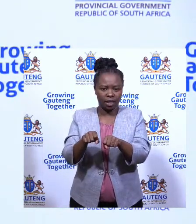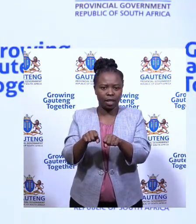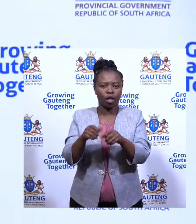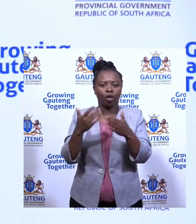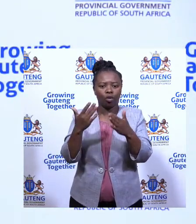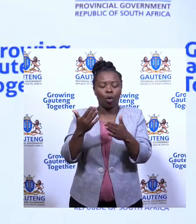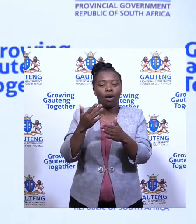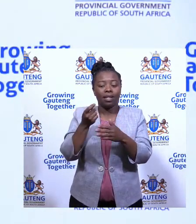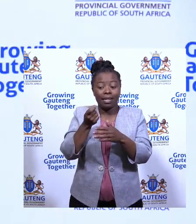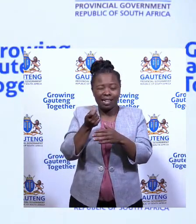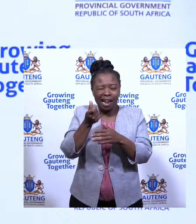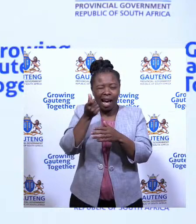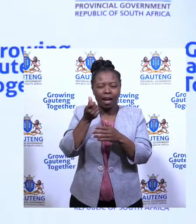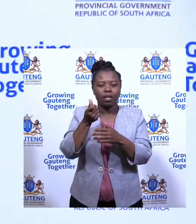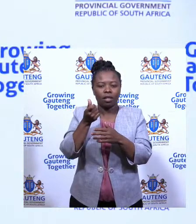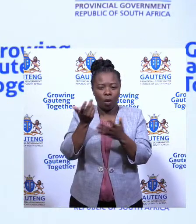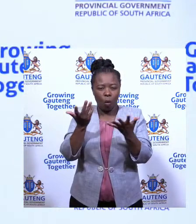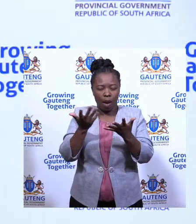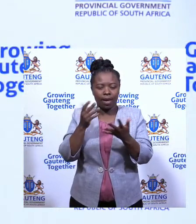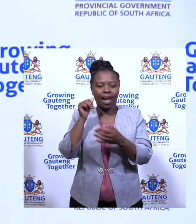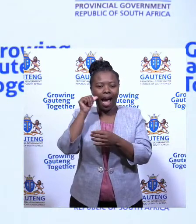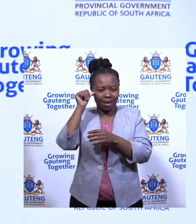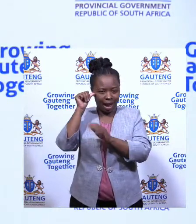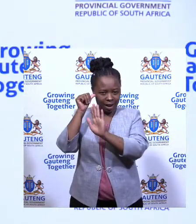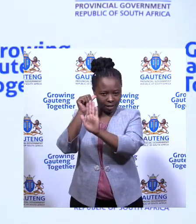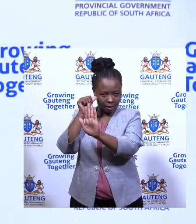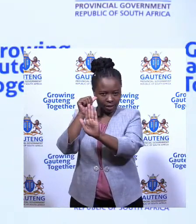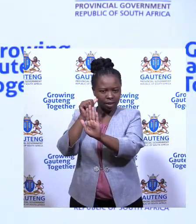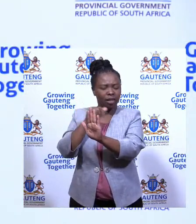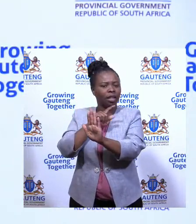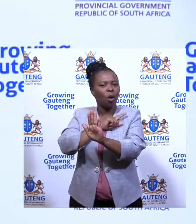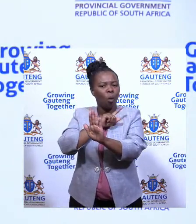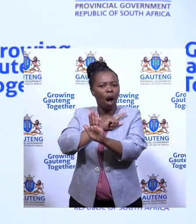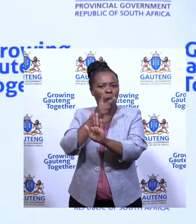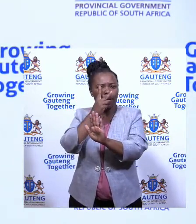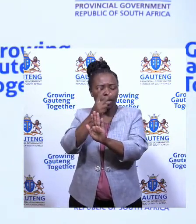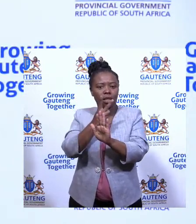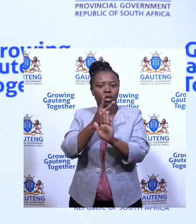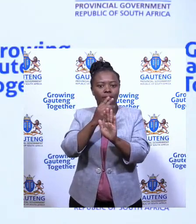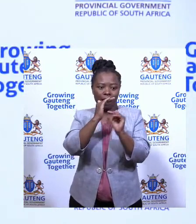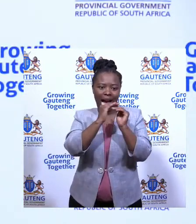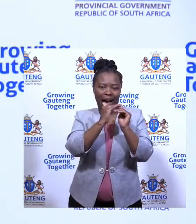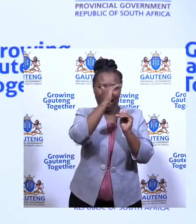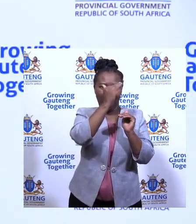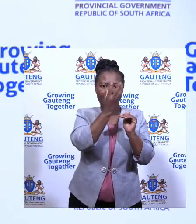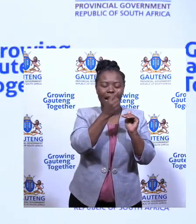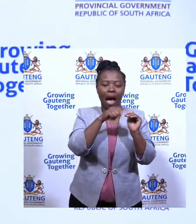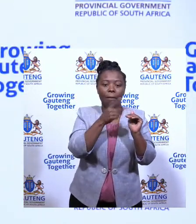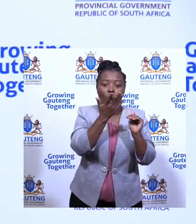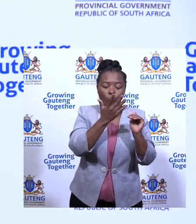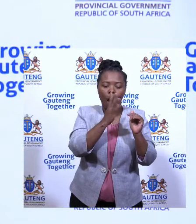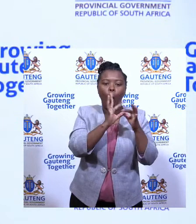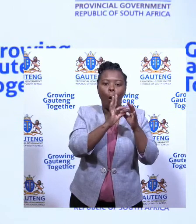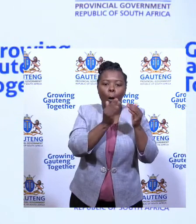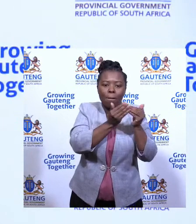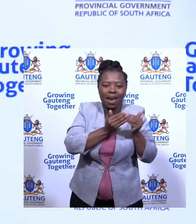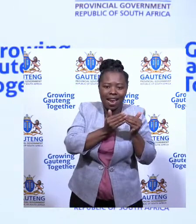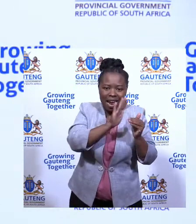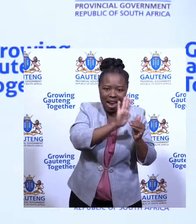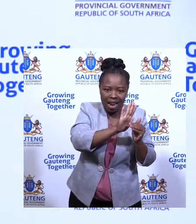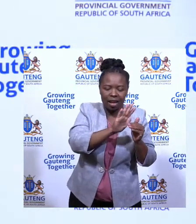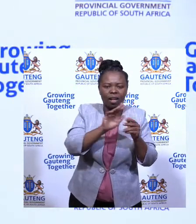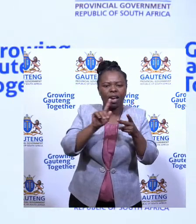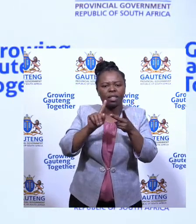uptick in the elderly, and that's probably related to the fact that we are seeing higher numbers of infections in care homes, as well as closer